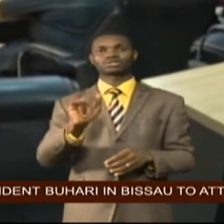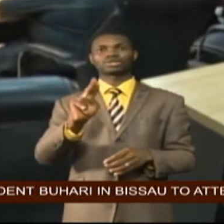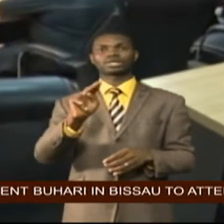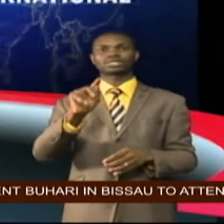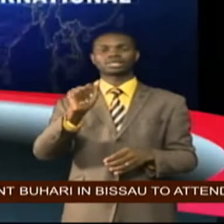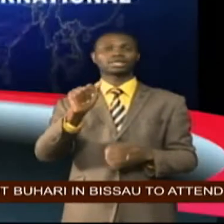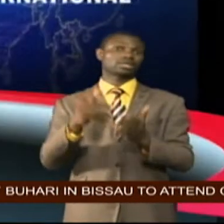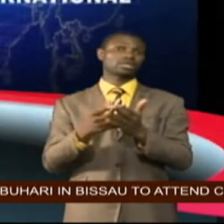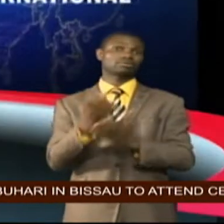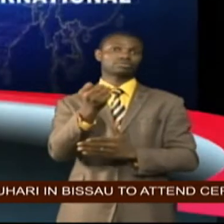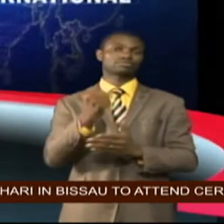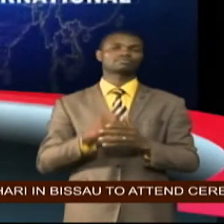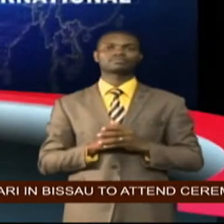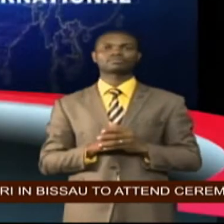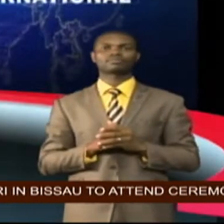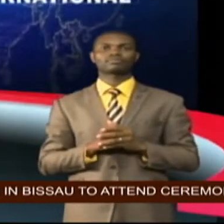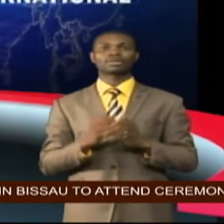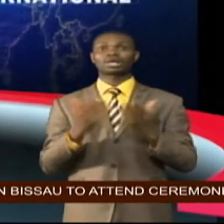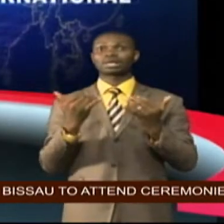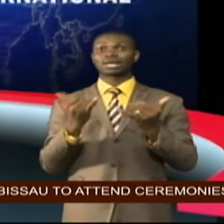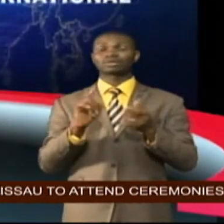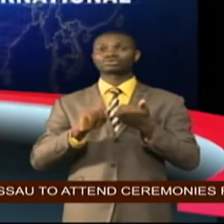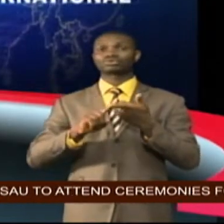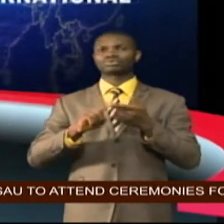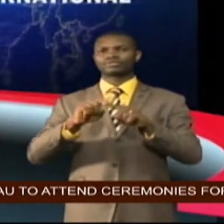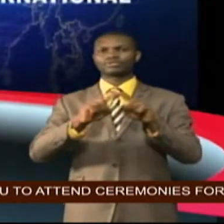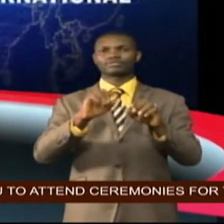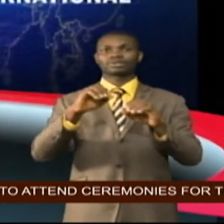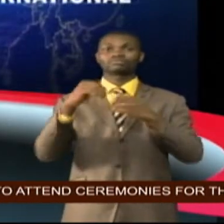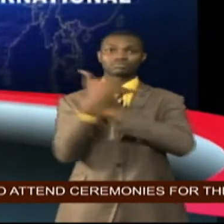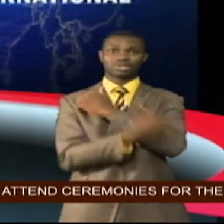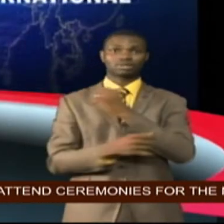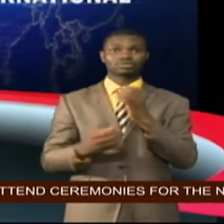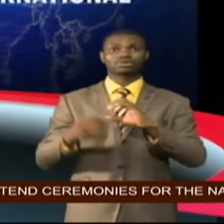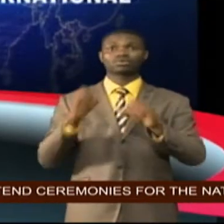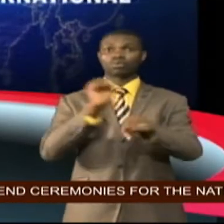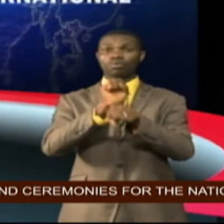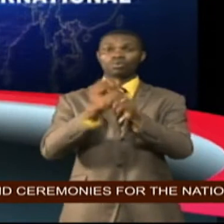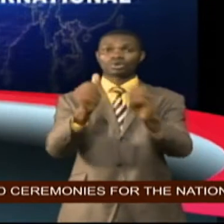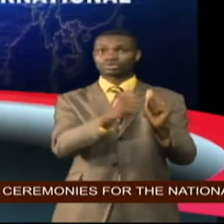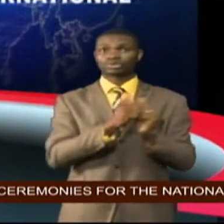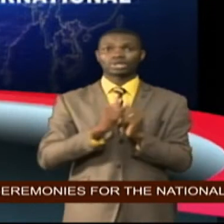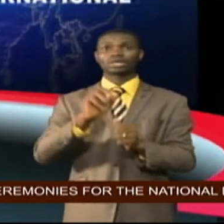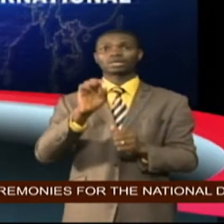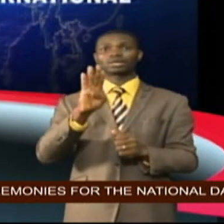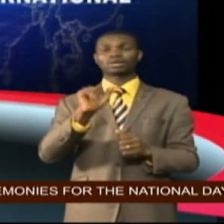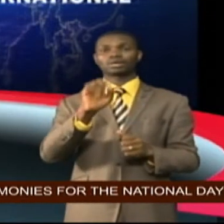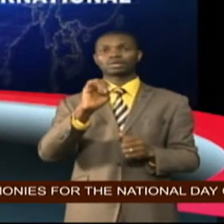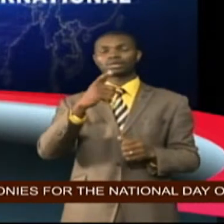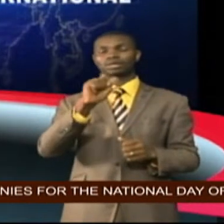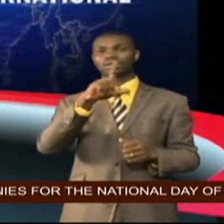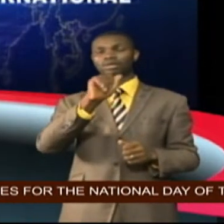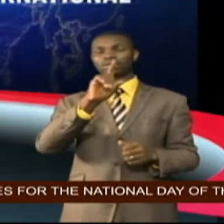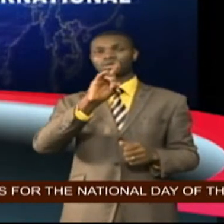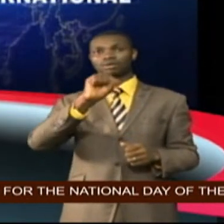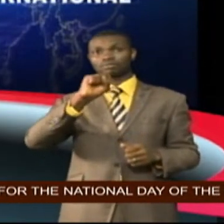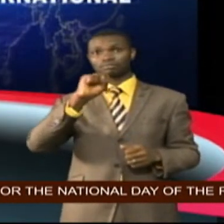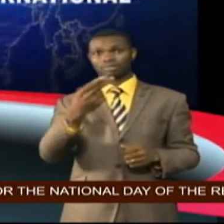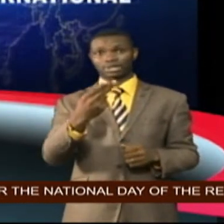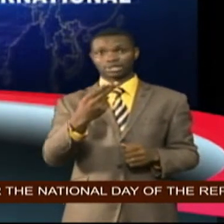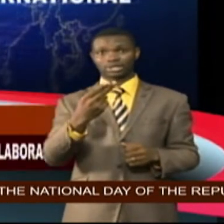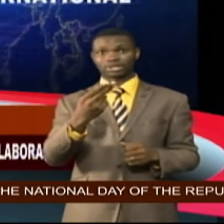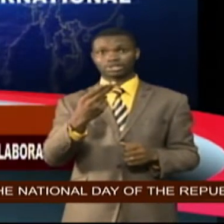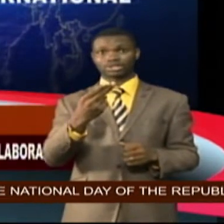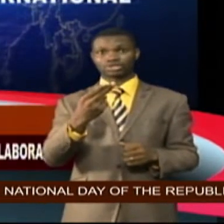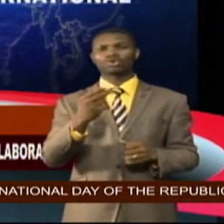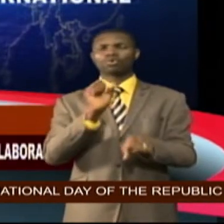News. Into bilateral matters, Nigeria and the People's Republic of Bangladesh have pledged greater cooperation in the area of